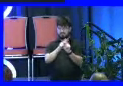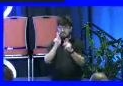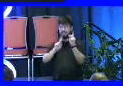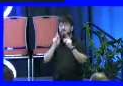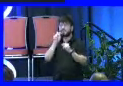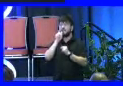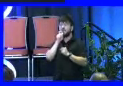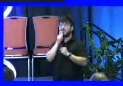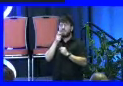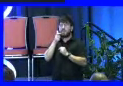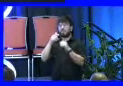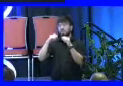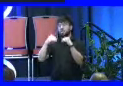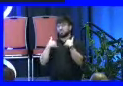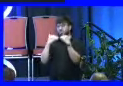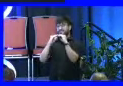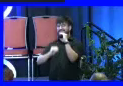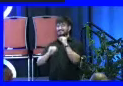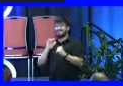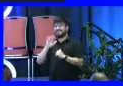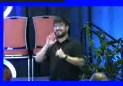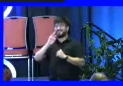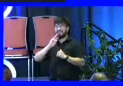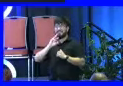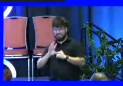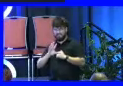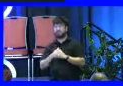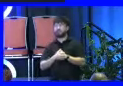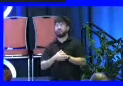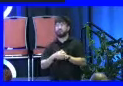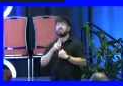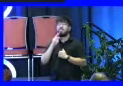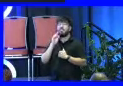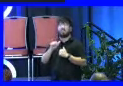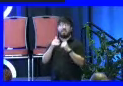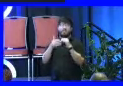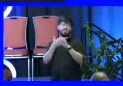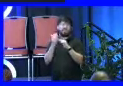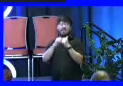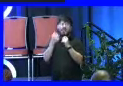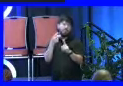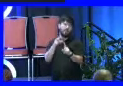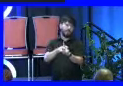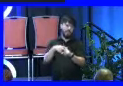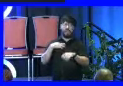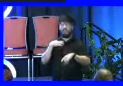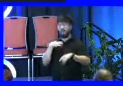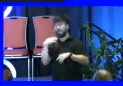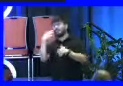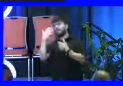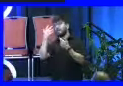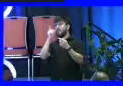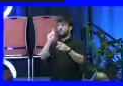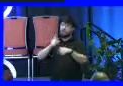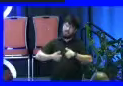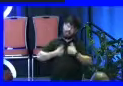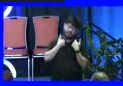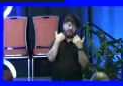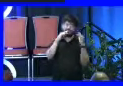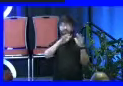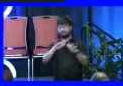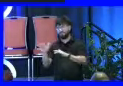who are younger than 65. And a lot of that's driven by where they apply geographically and sort of how many we